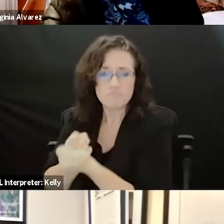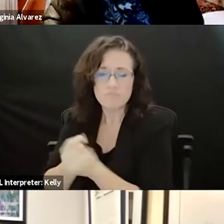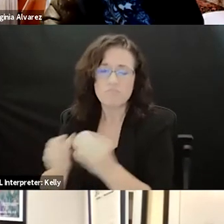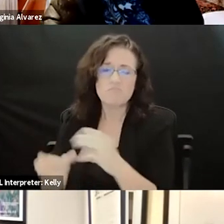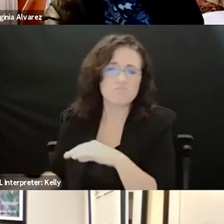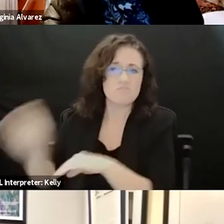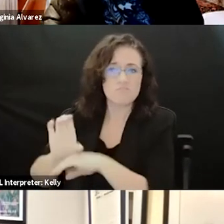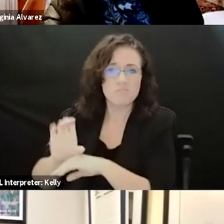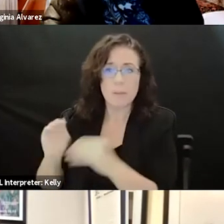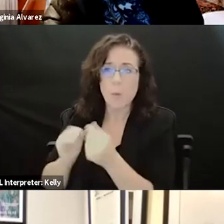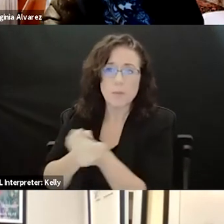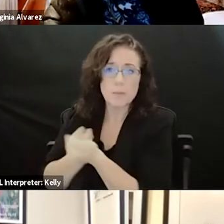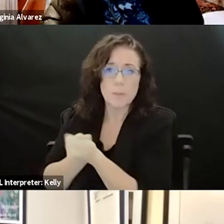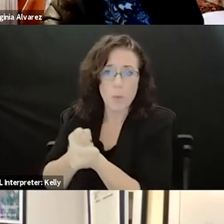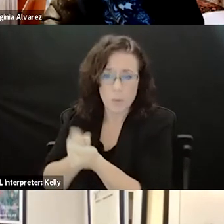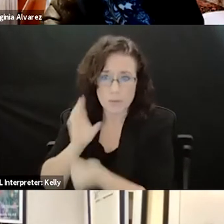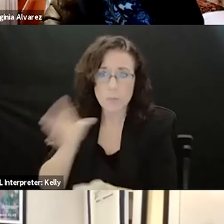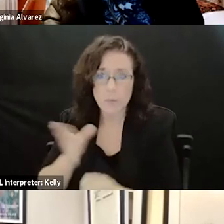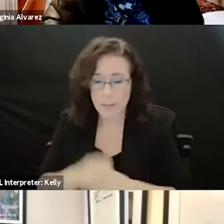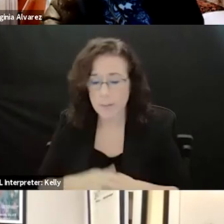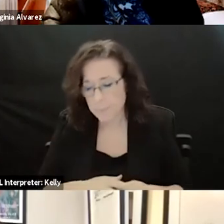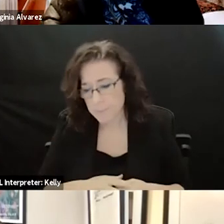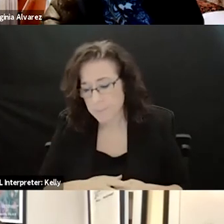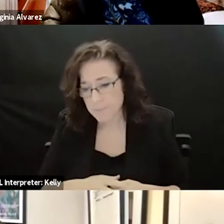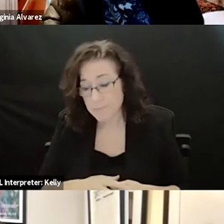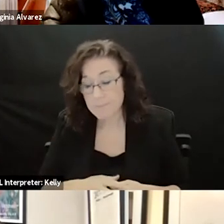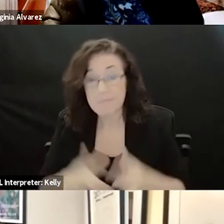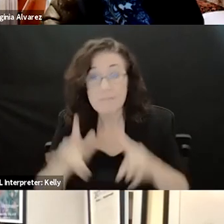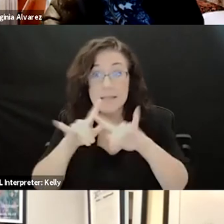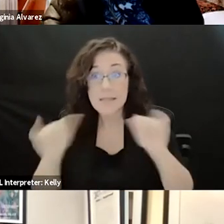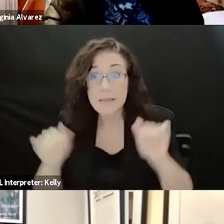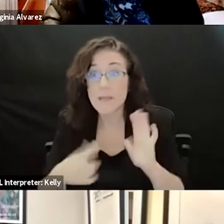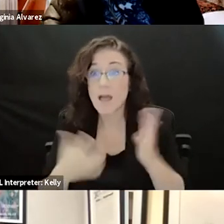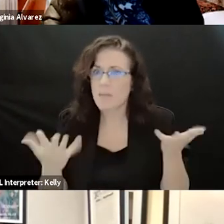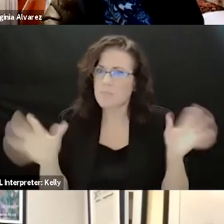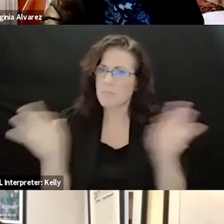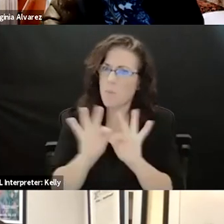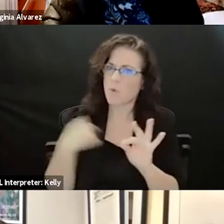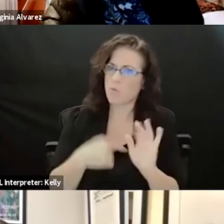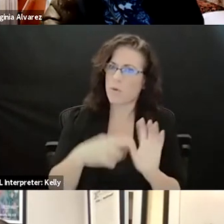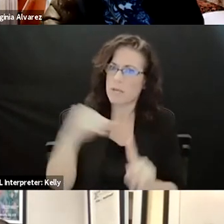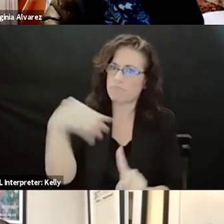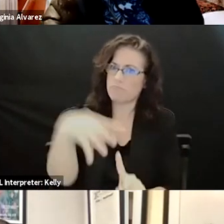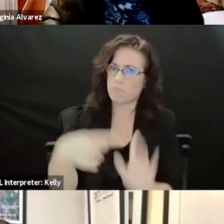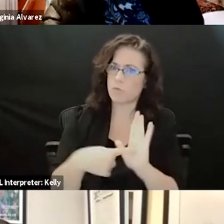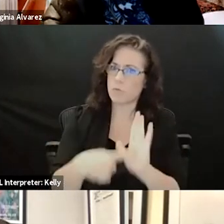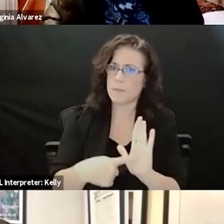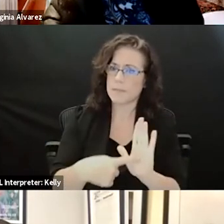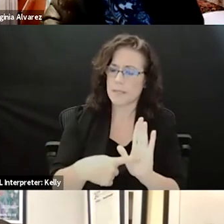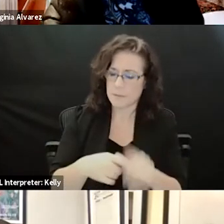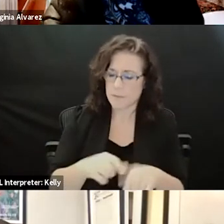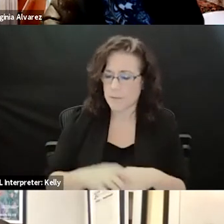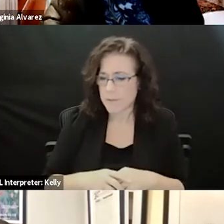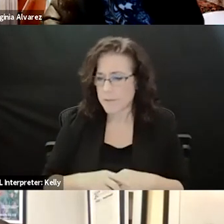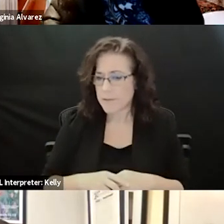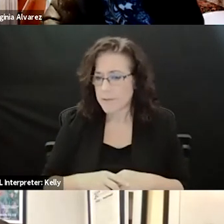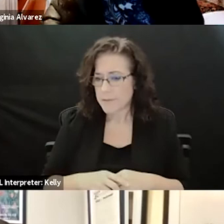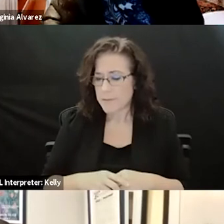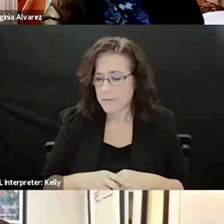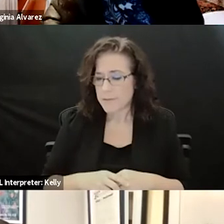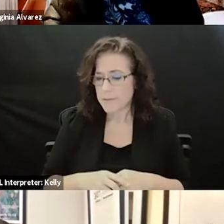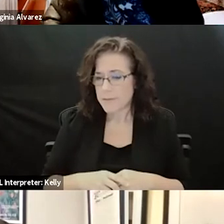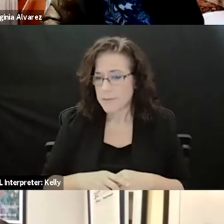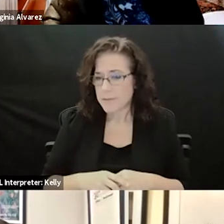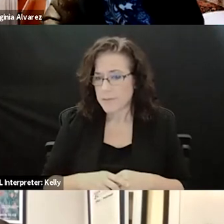by our youth furthermore representation is important while students of color make up a majority of the student body only 28 of the